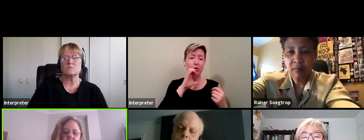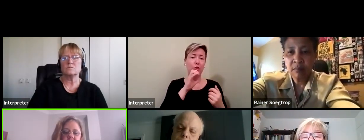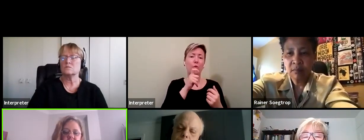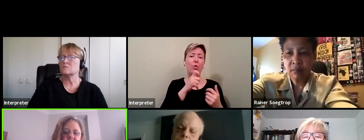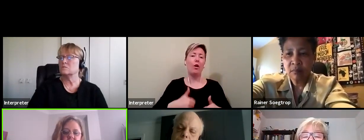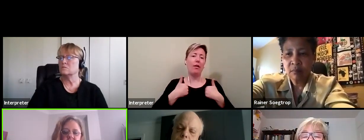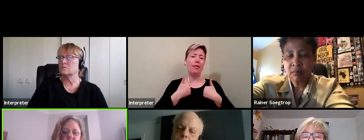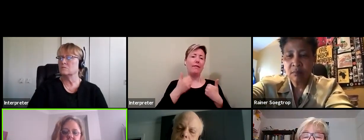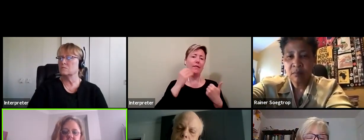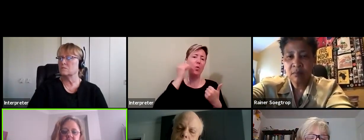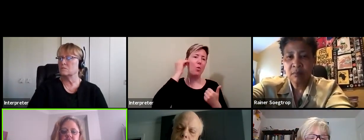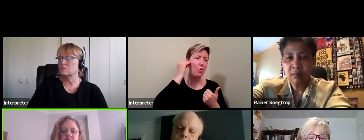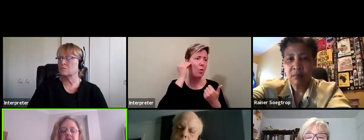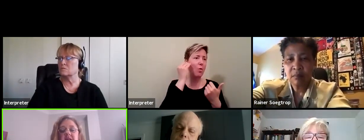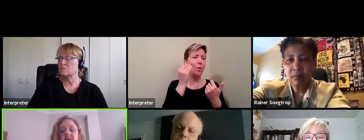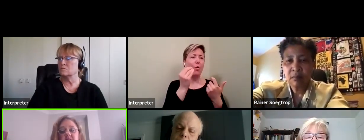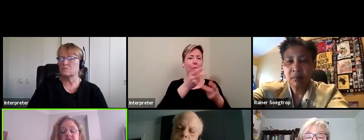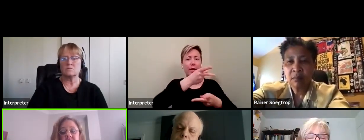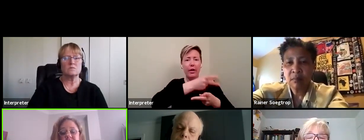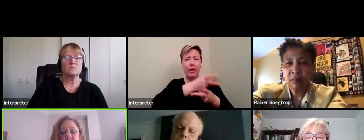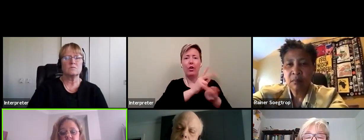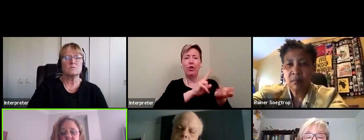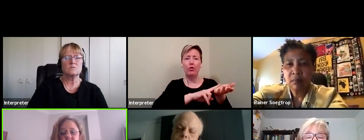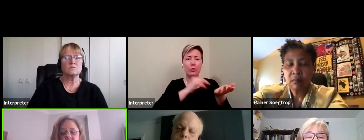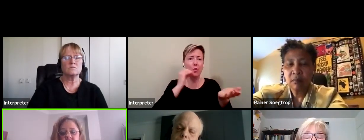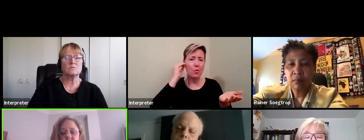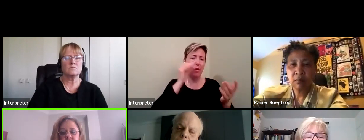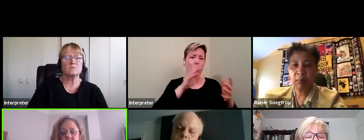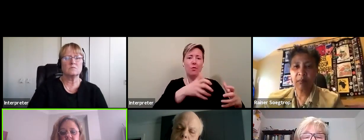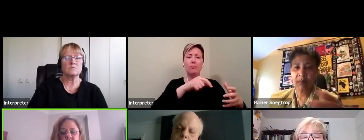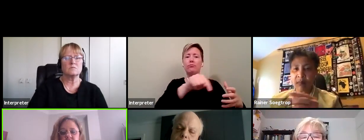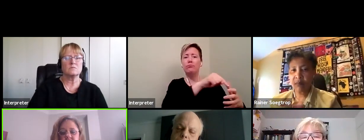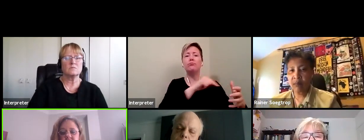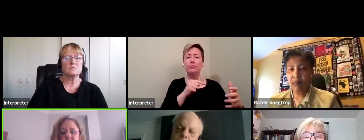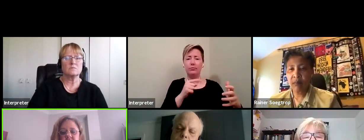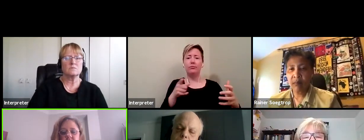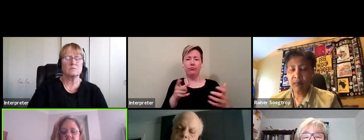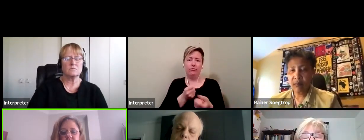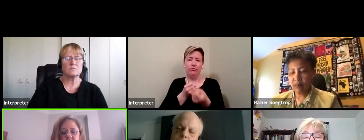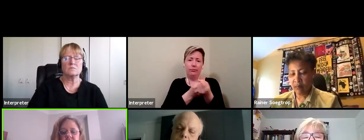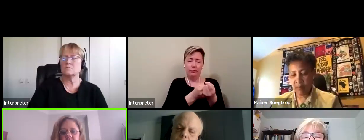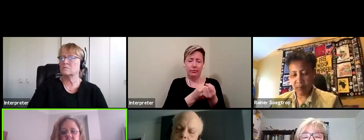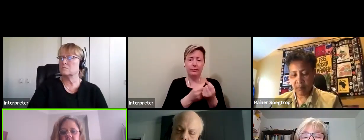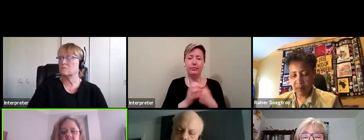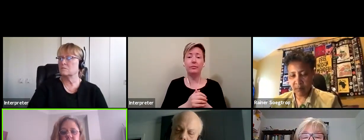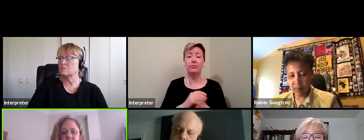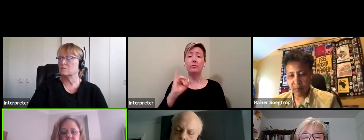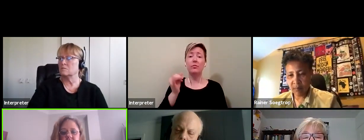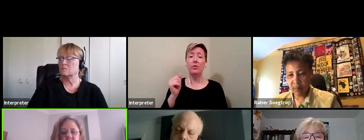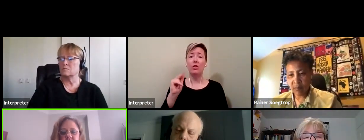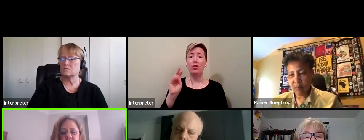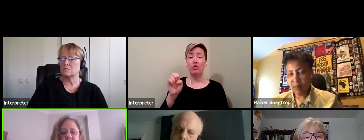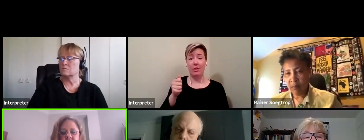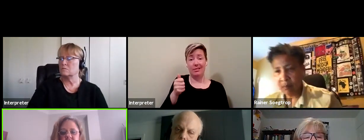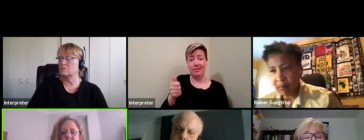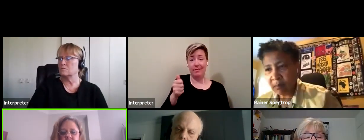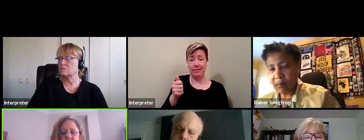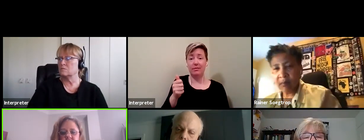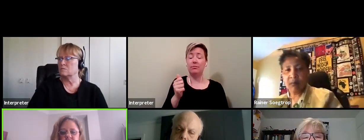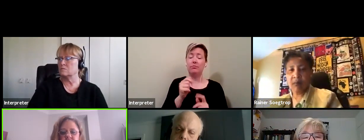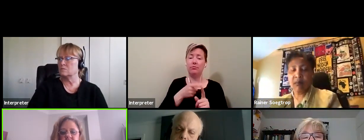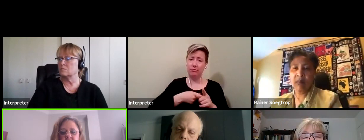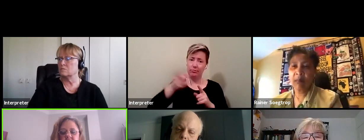congregate living facilities on issues related to living in those facilities. Jane has, among other things, specialized in